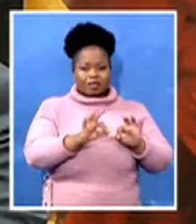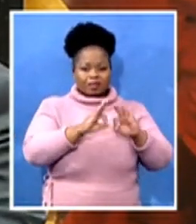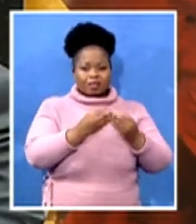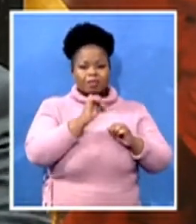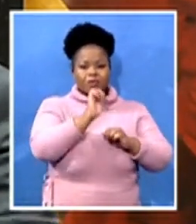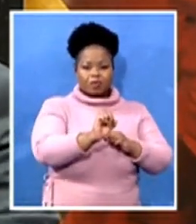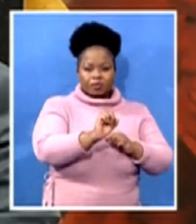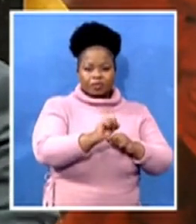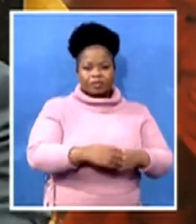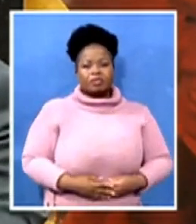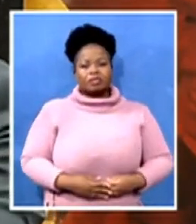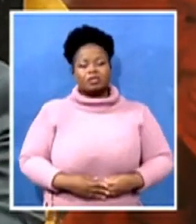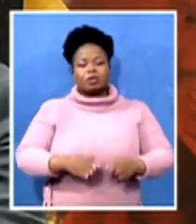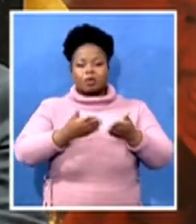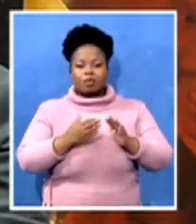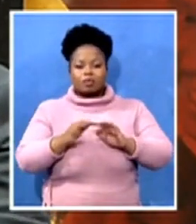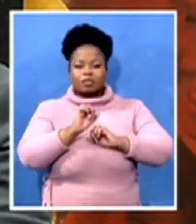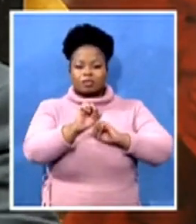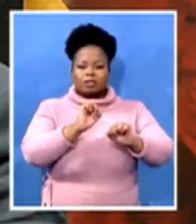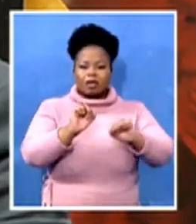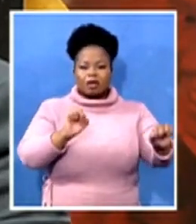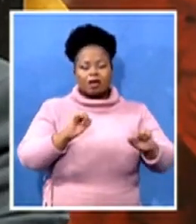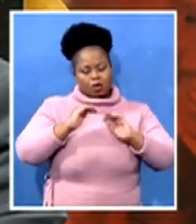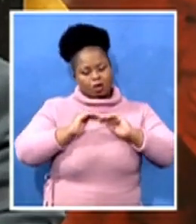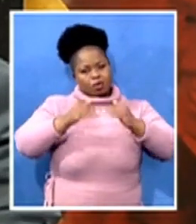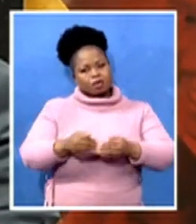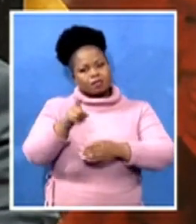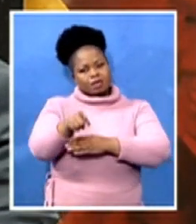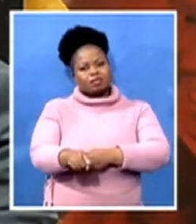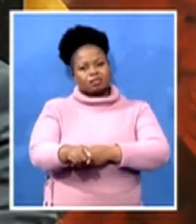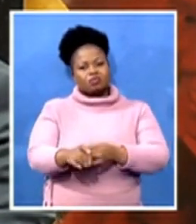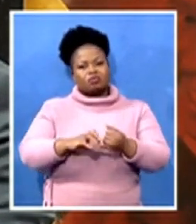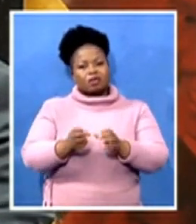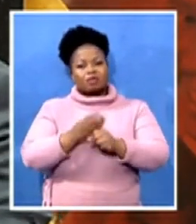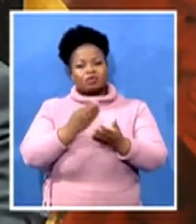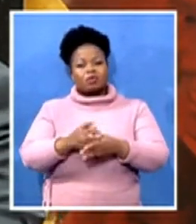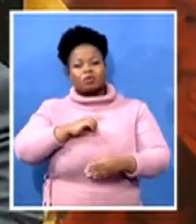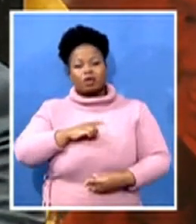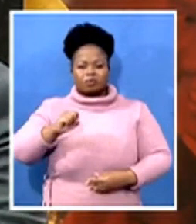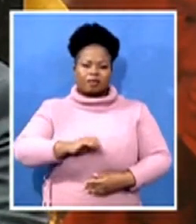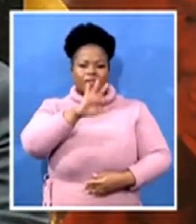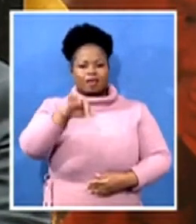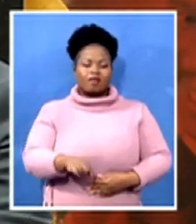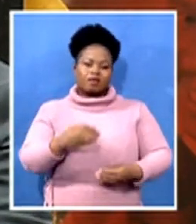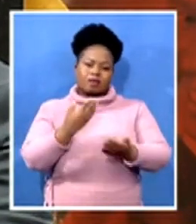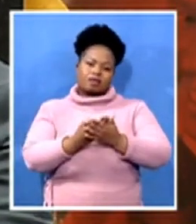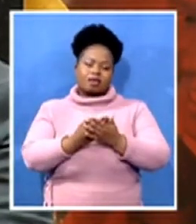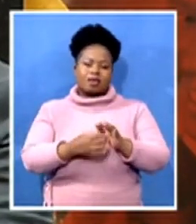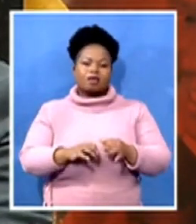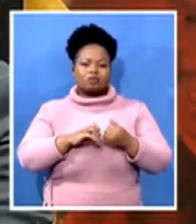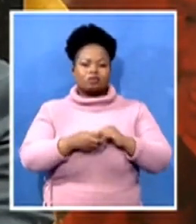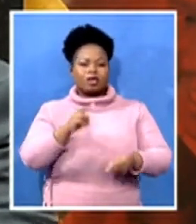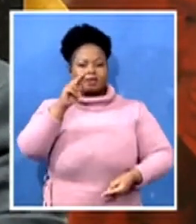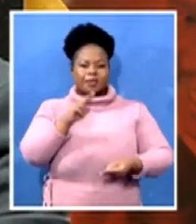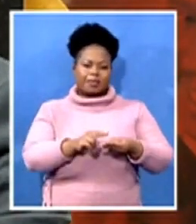yakhe khona ukuze ilizwe laseMzantsi Afrika likwazi ukubheka phambili. Sihalela uba le ntsholongwane siyibone